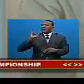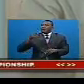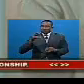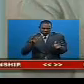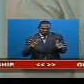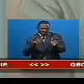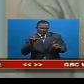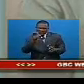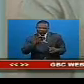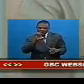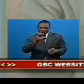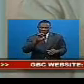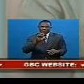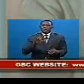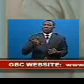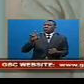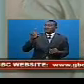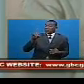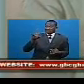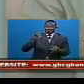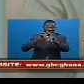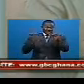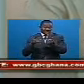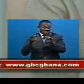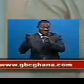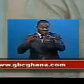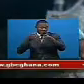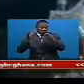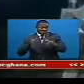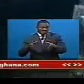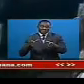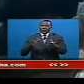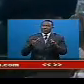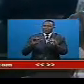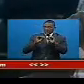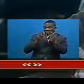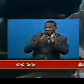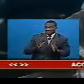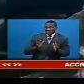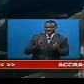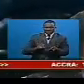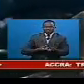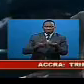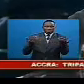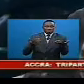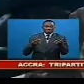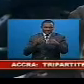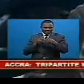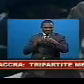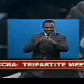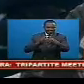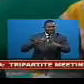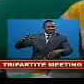charged District Chief Executives, District Coordinating Directors and Development Planning Officers to provide the overall